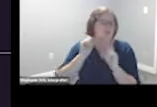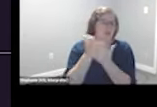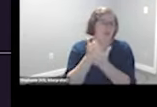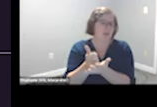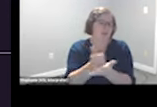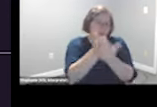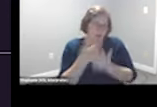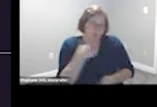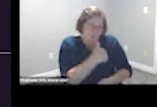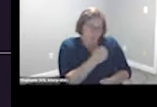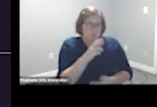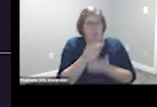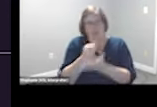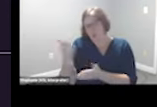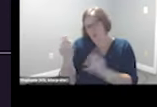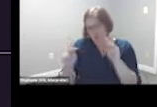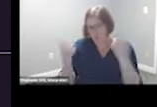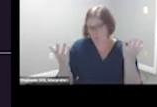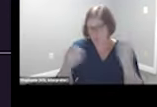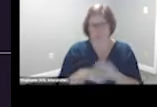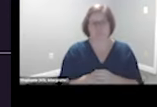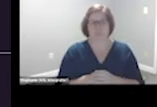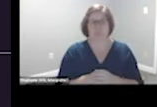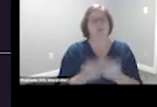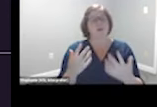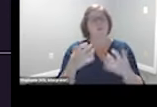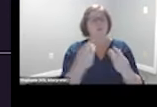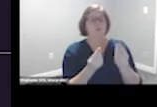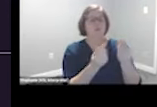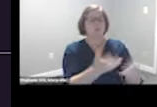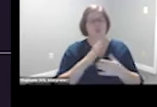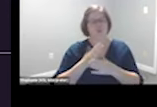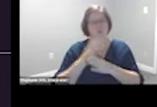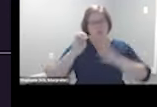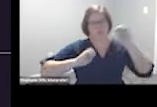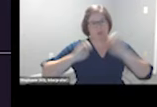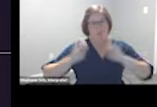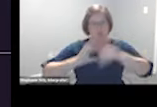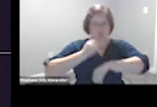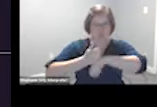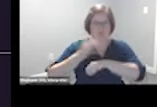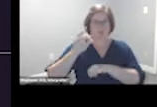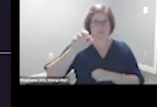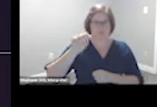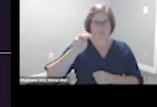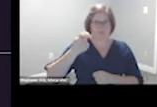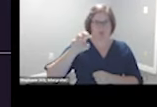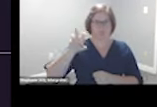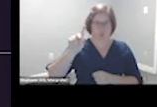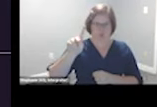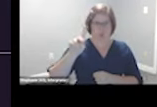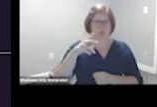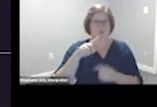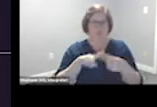or others. We also want to provide shared evaluation frameworks so that everybody can collect the same data. We can put all that data together and use it